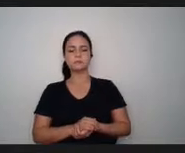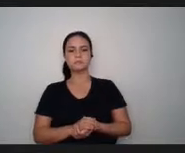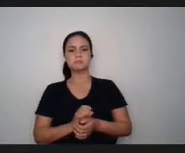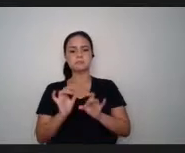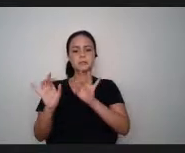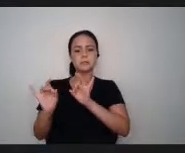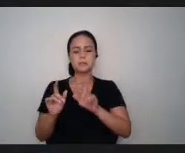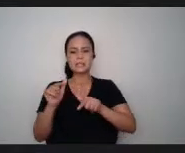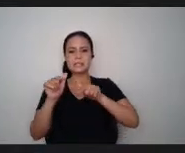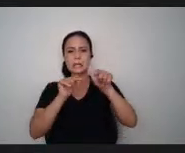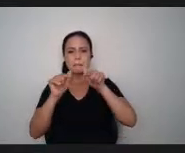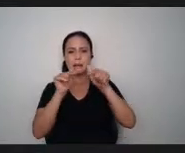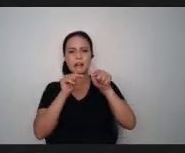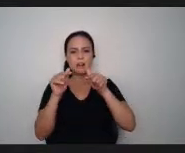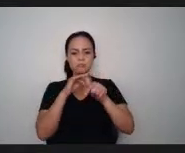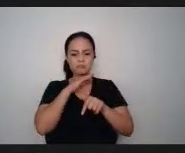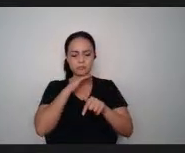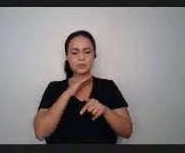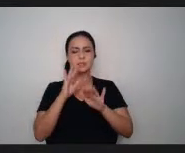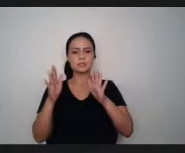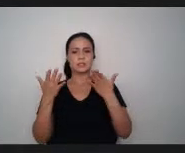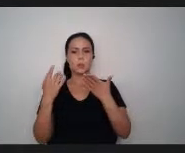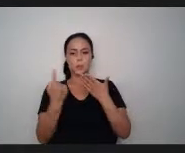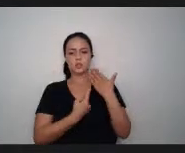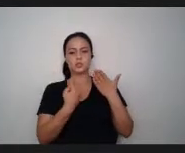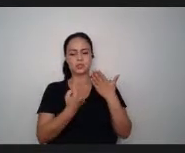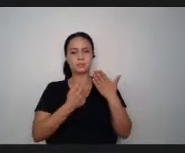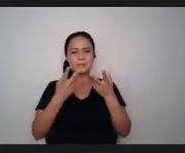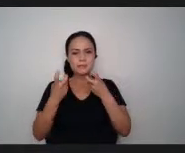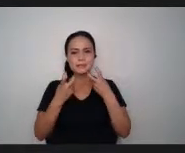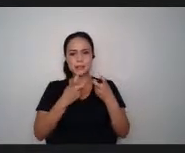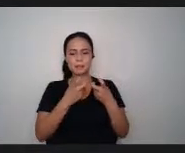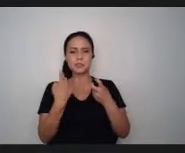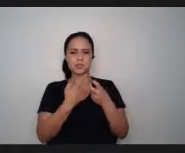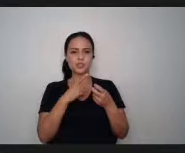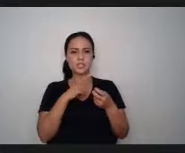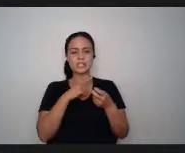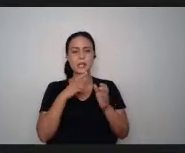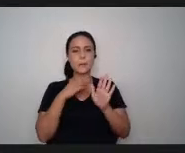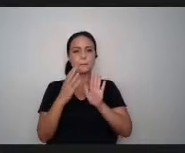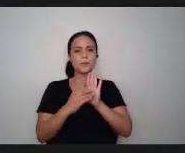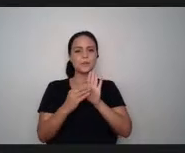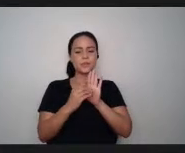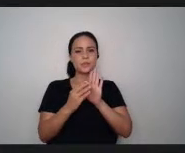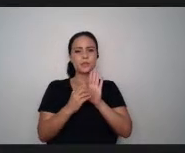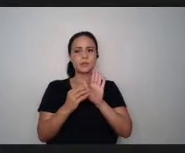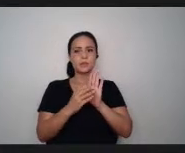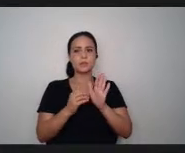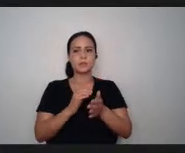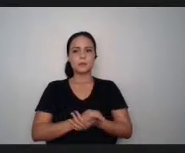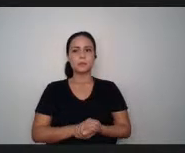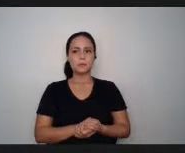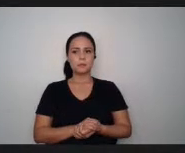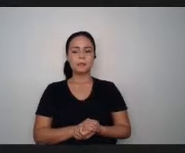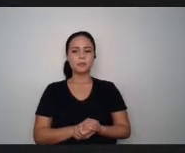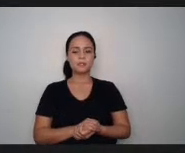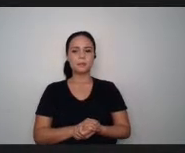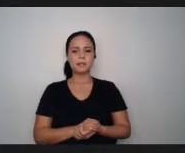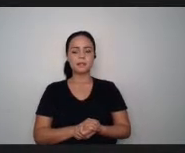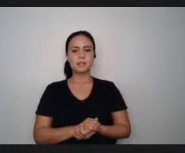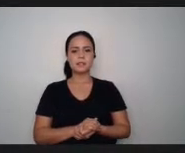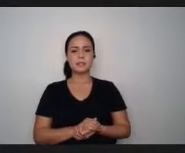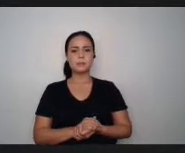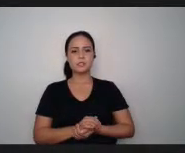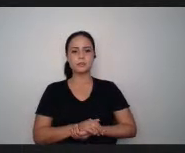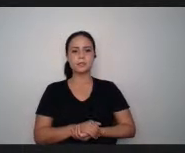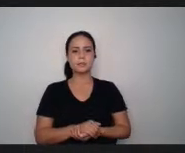characterized by this type of work. So we realize that we have a profile